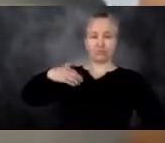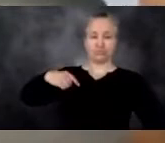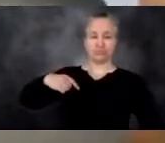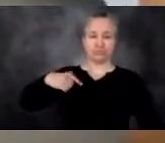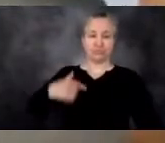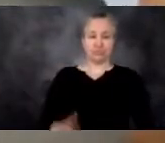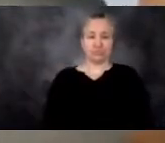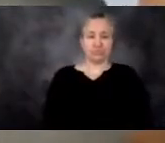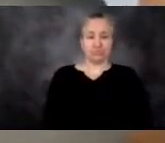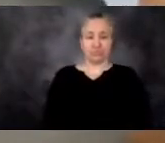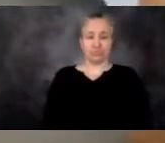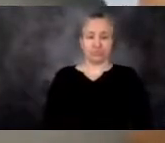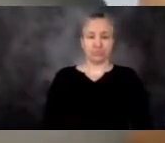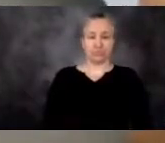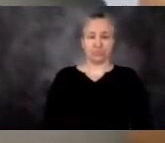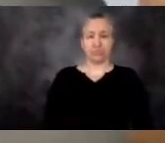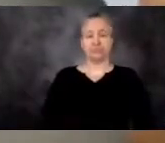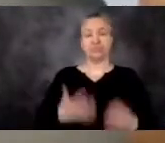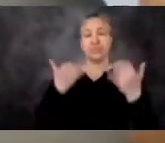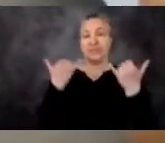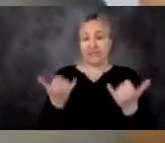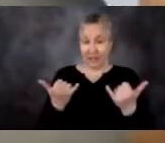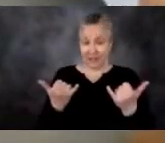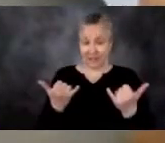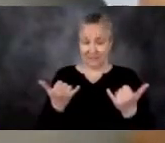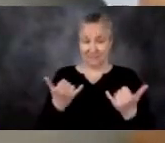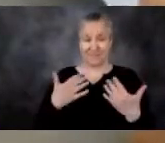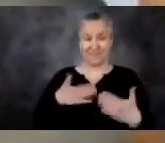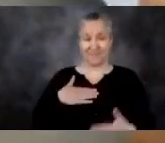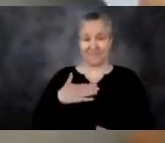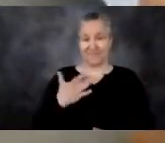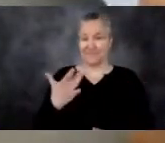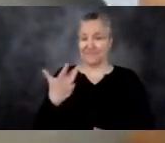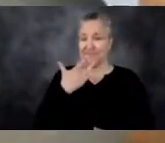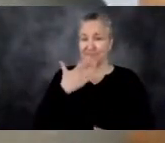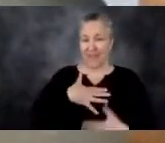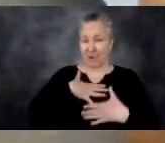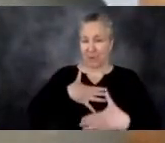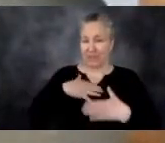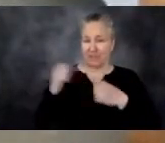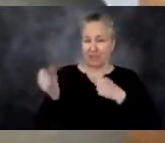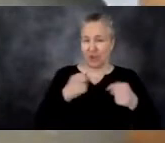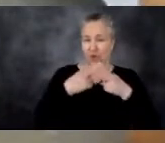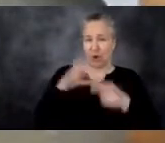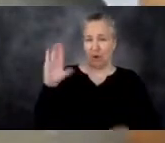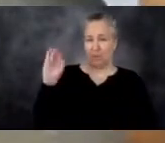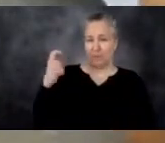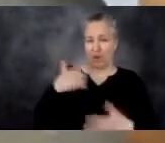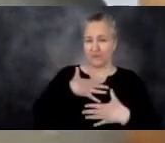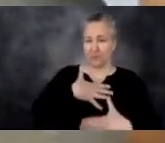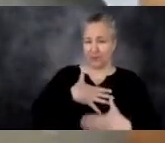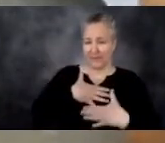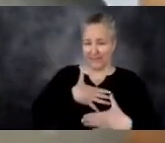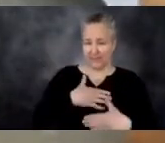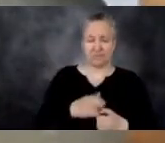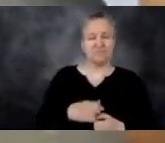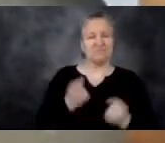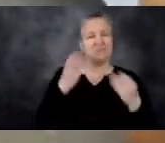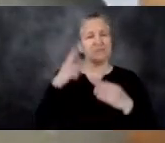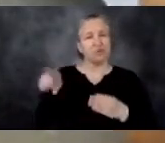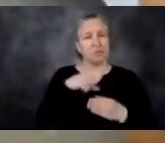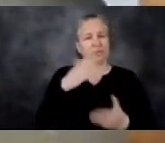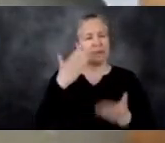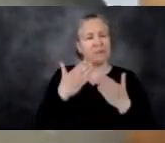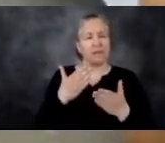All right. We are going to go into my favorite breathing strategy, which is called box breathing. A lot of you might be good